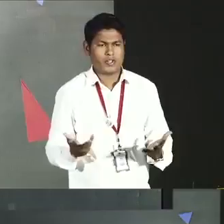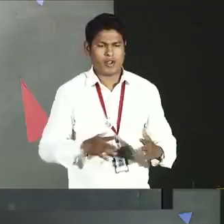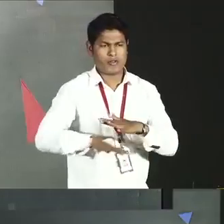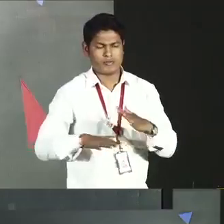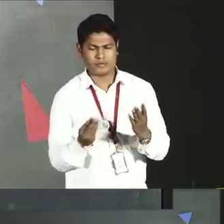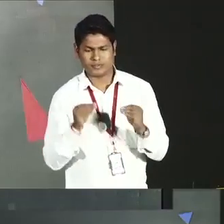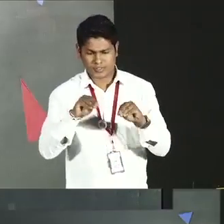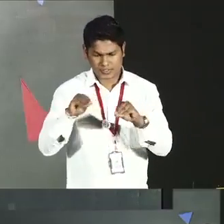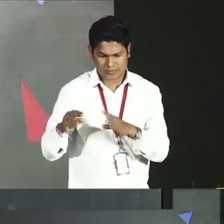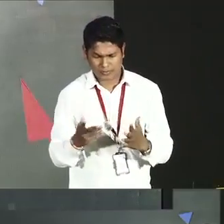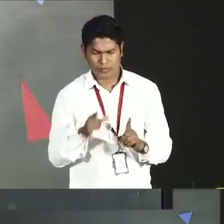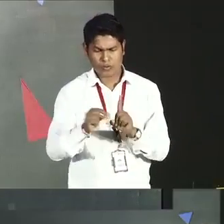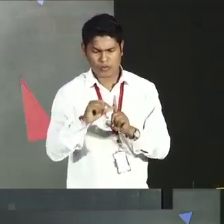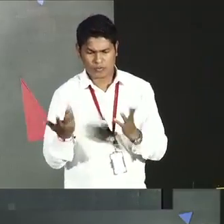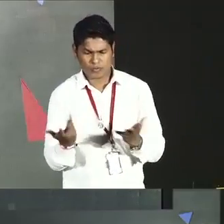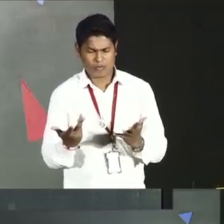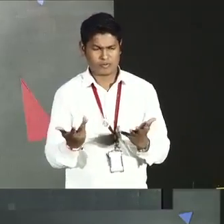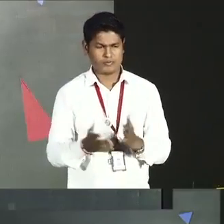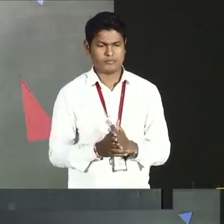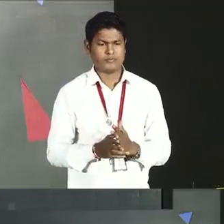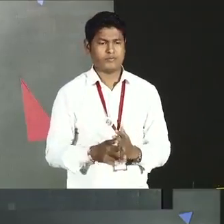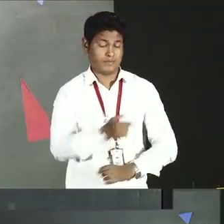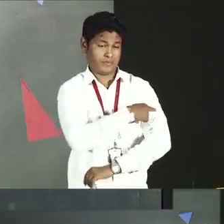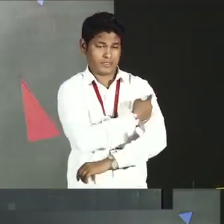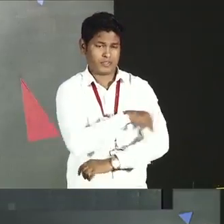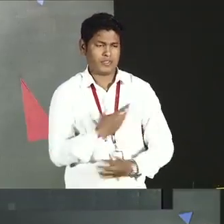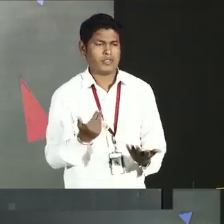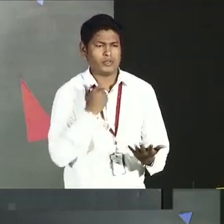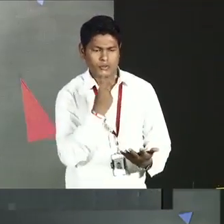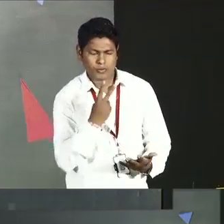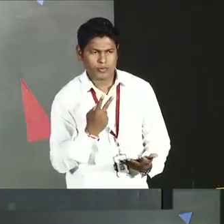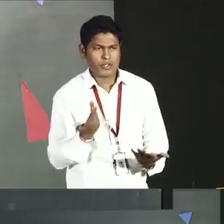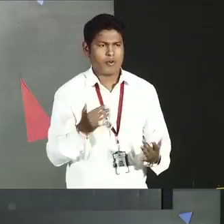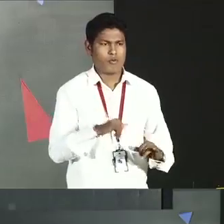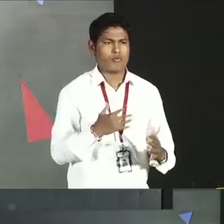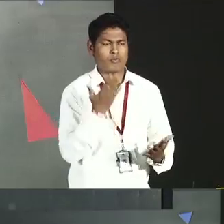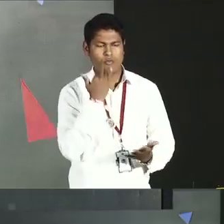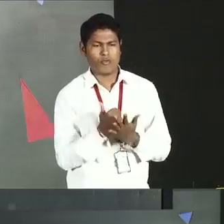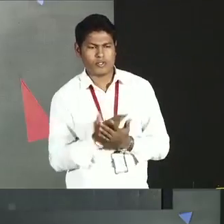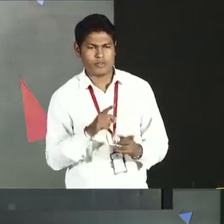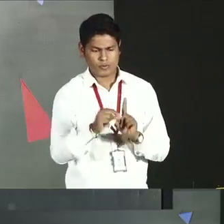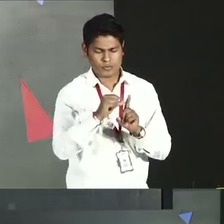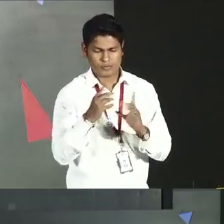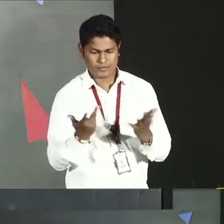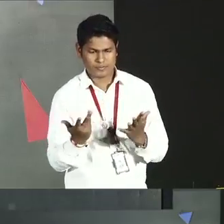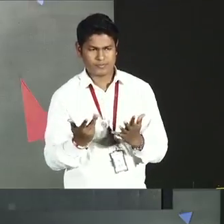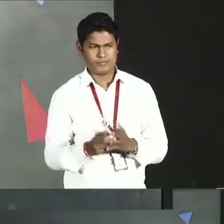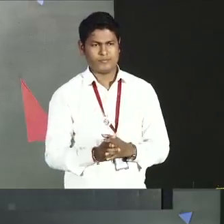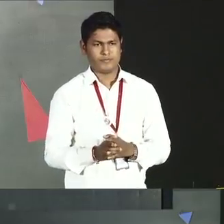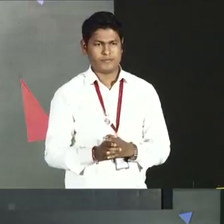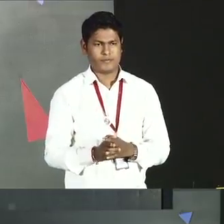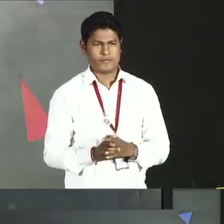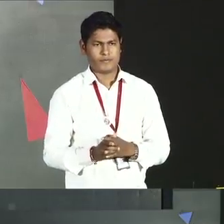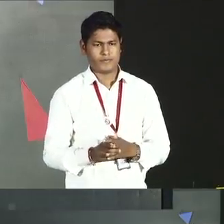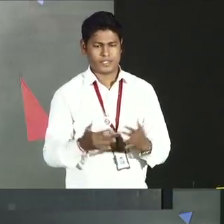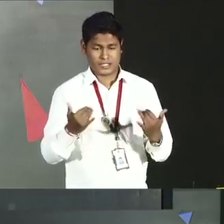of them quite young. The average age in the West that a parent sees the signs and symptoms of autism is 18 months. And yet,